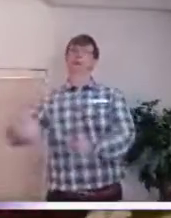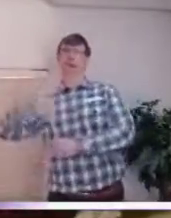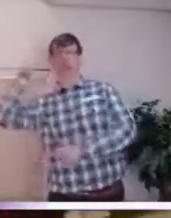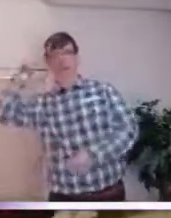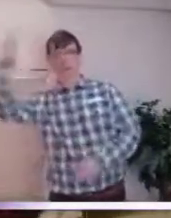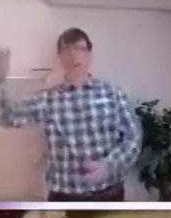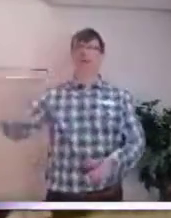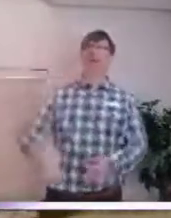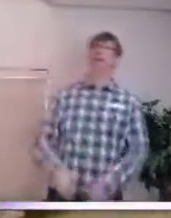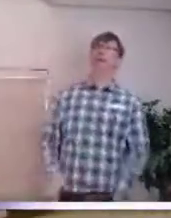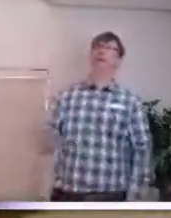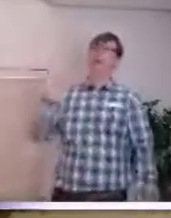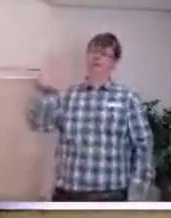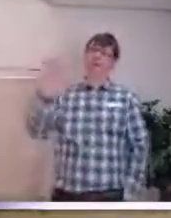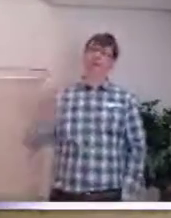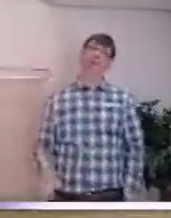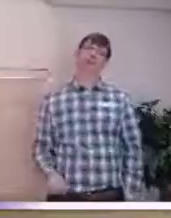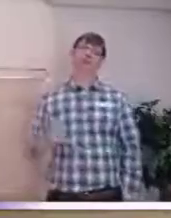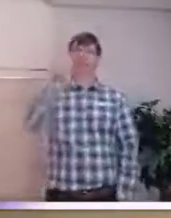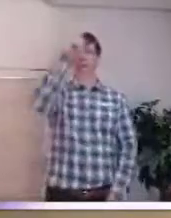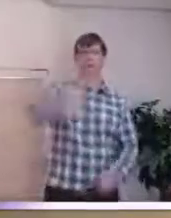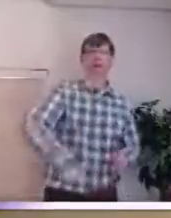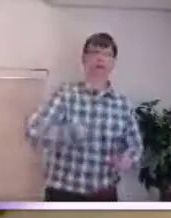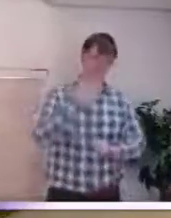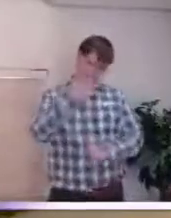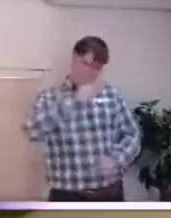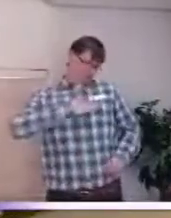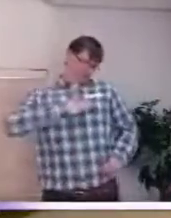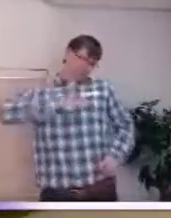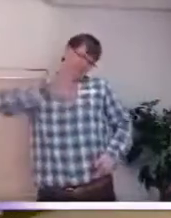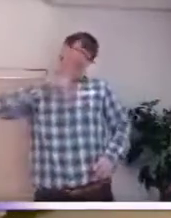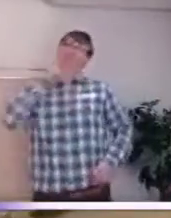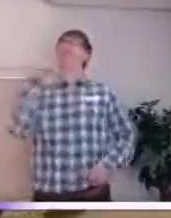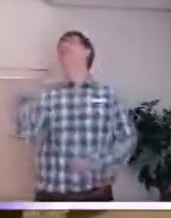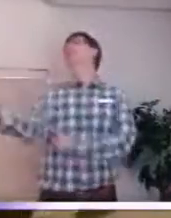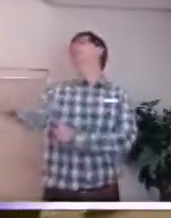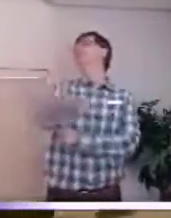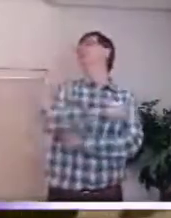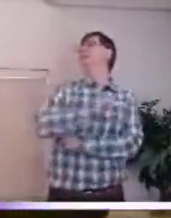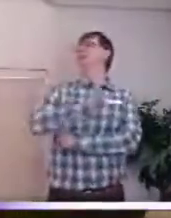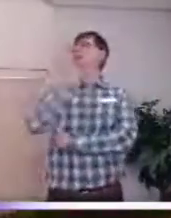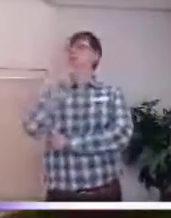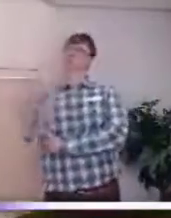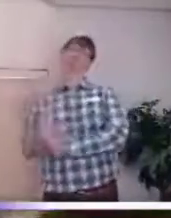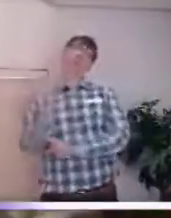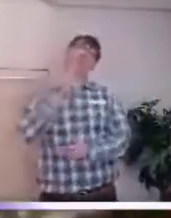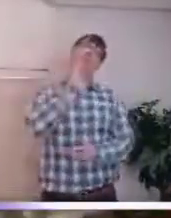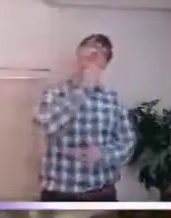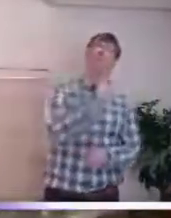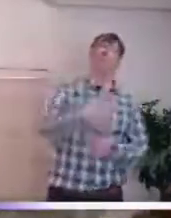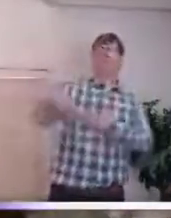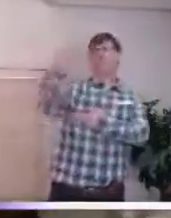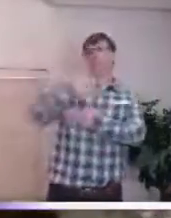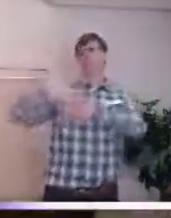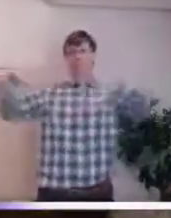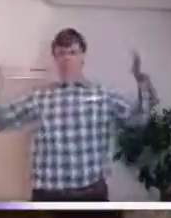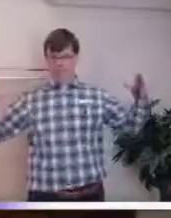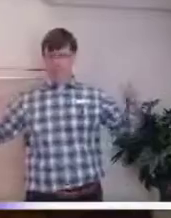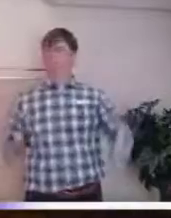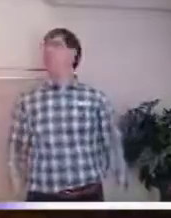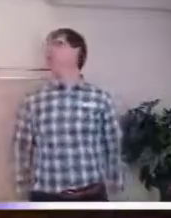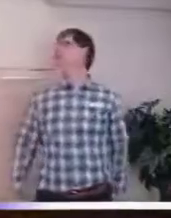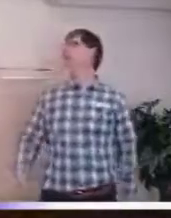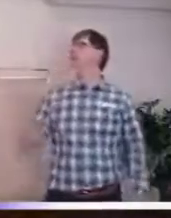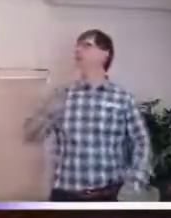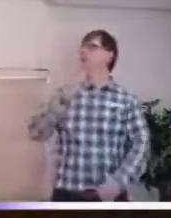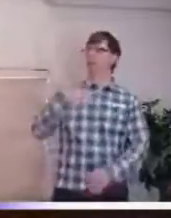that? How privileged that we are that we get to be in a space